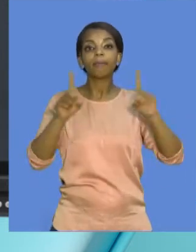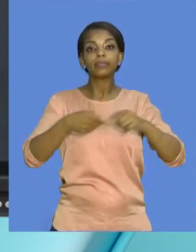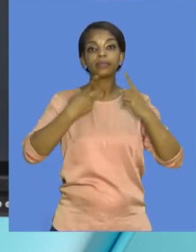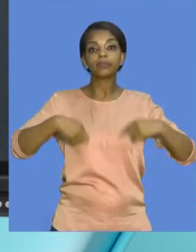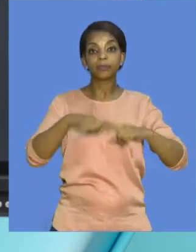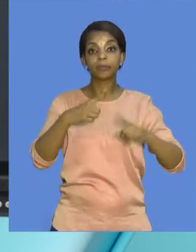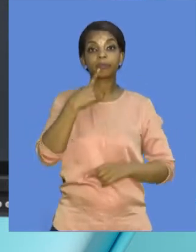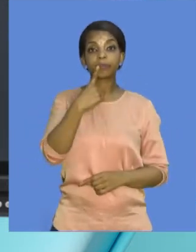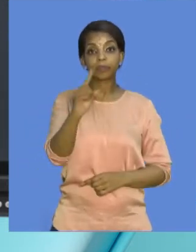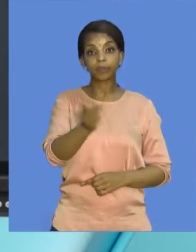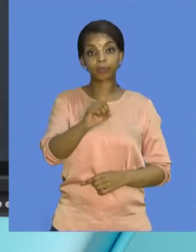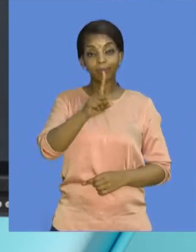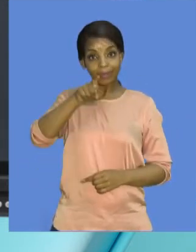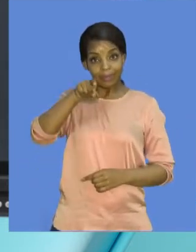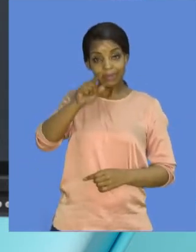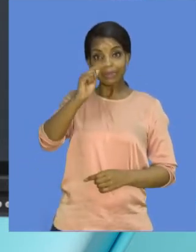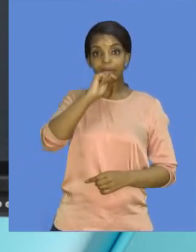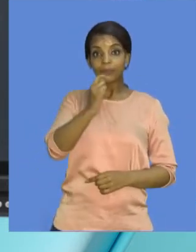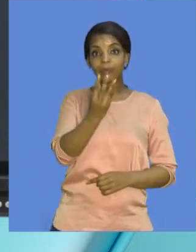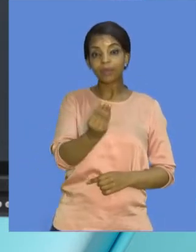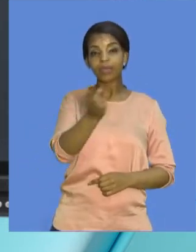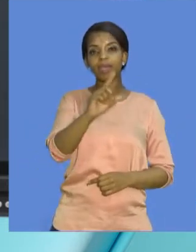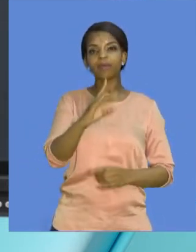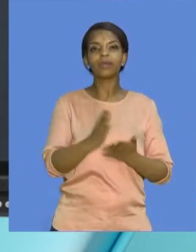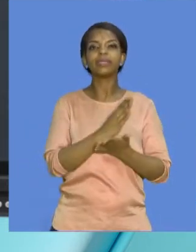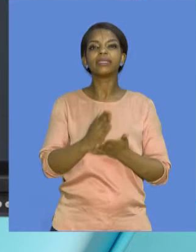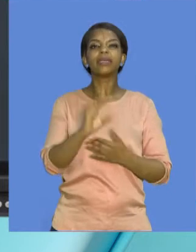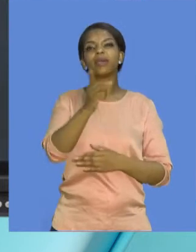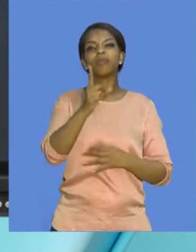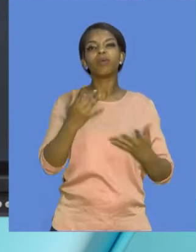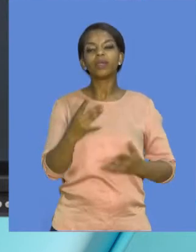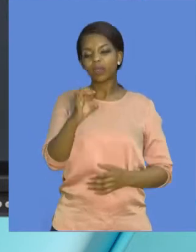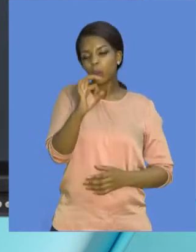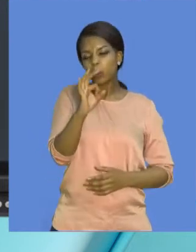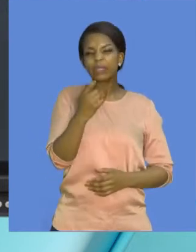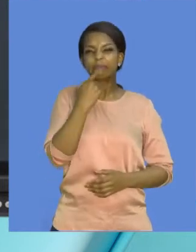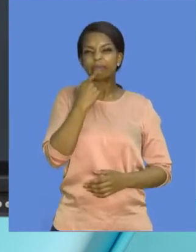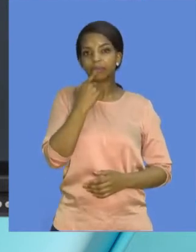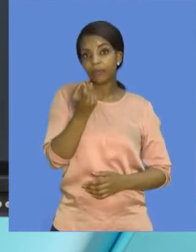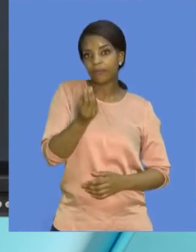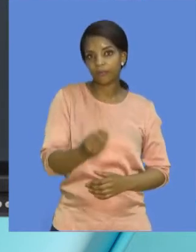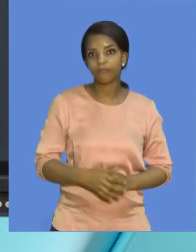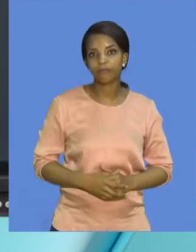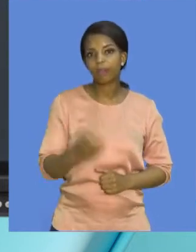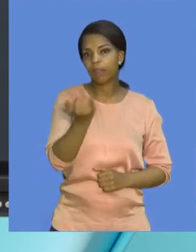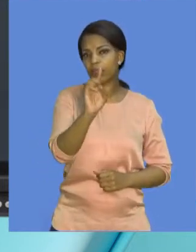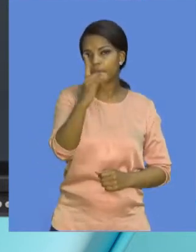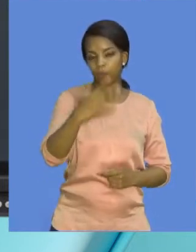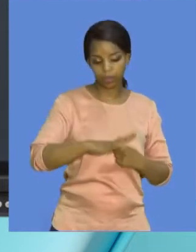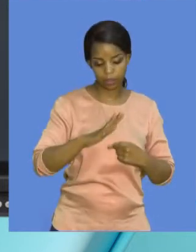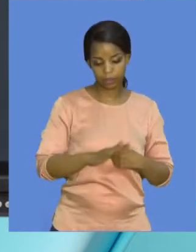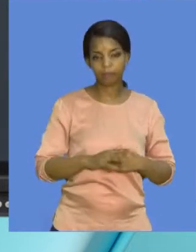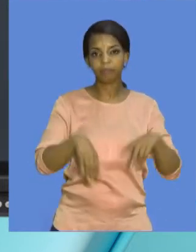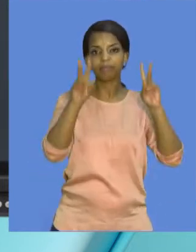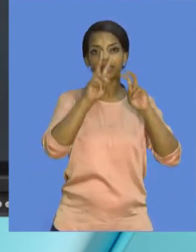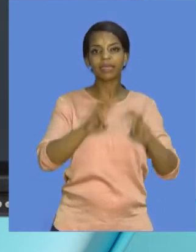they consist of subatomic particles. Now, the subatomic particles that we talk of are obviously your electrons, your